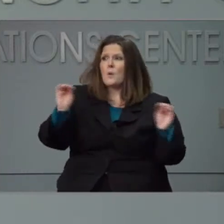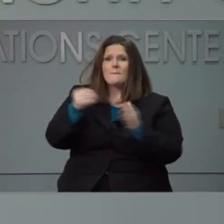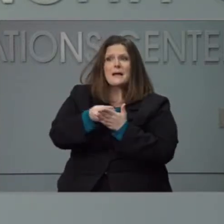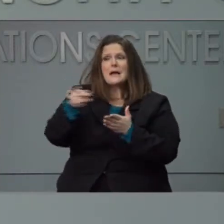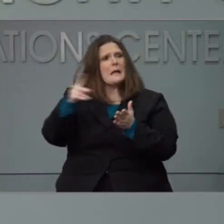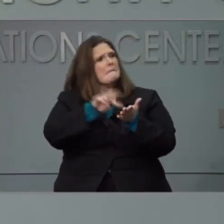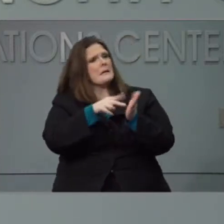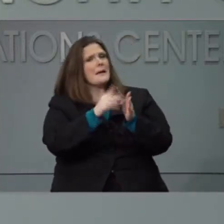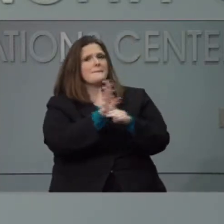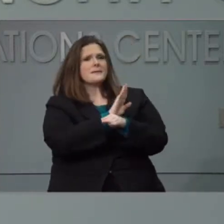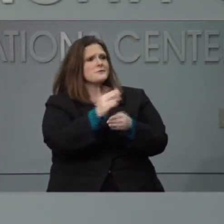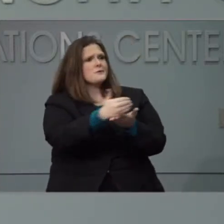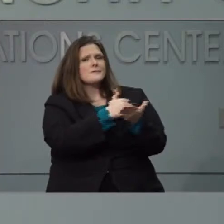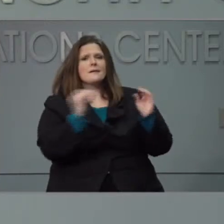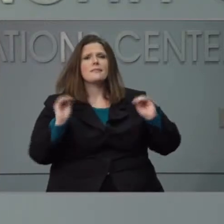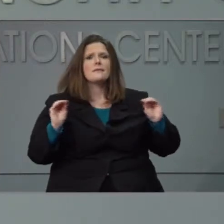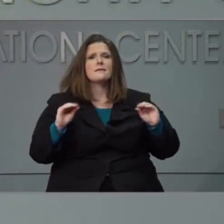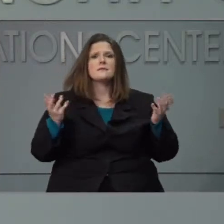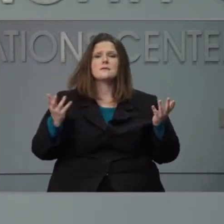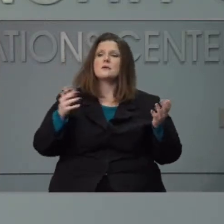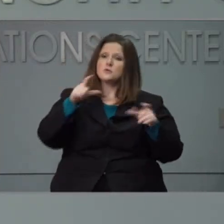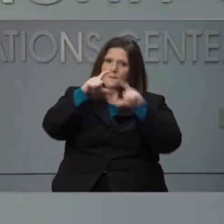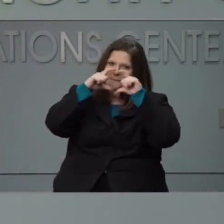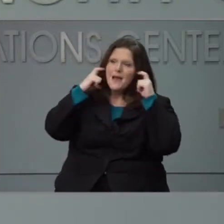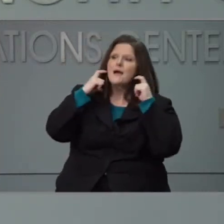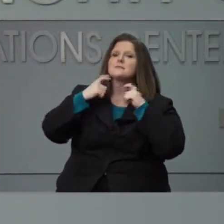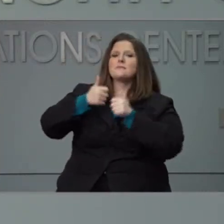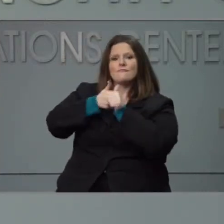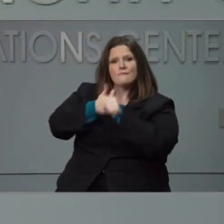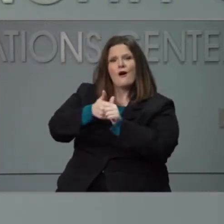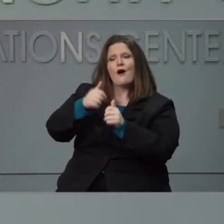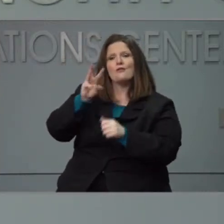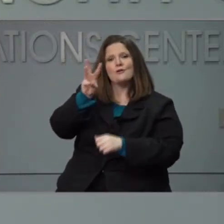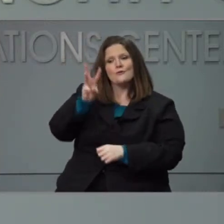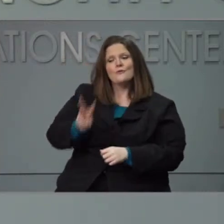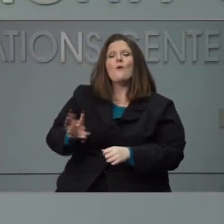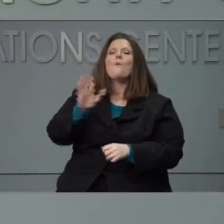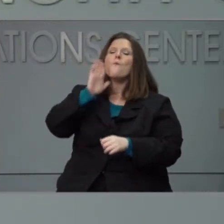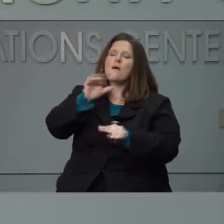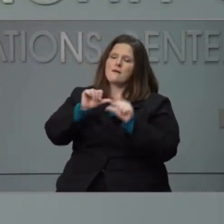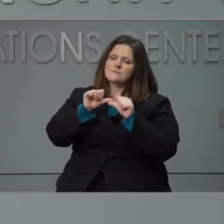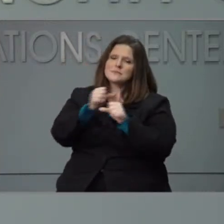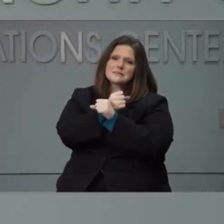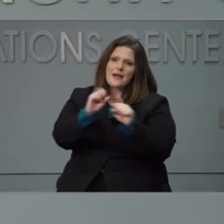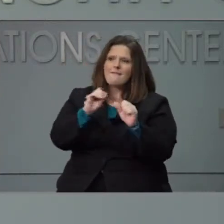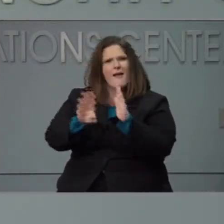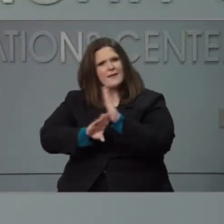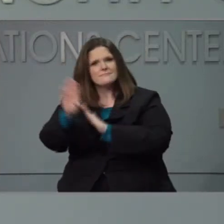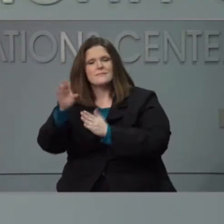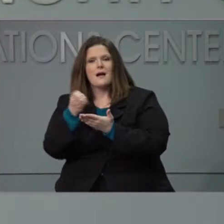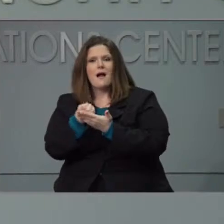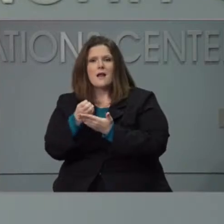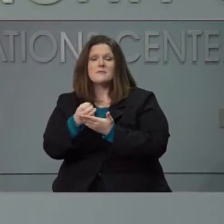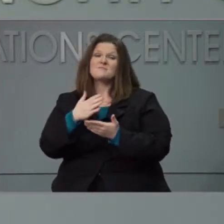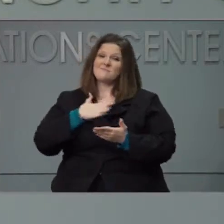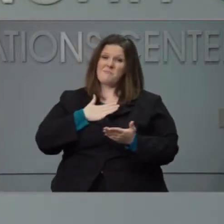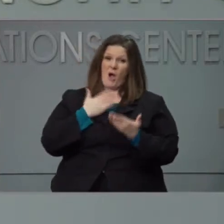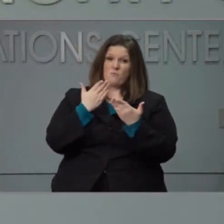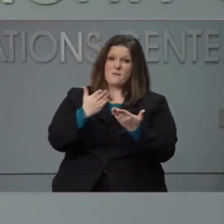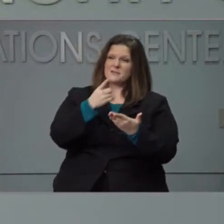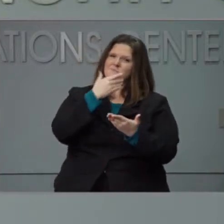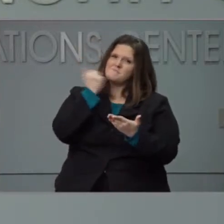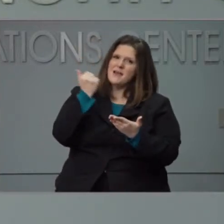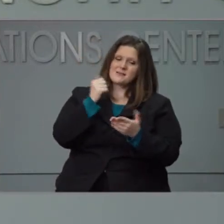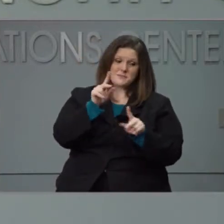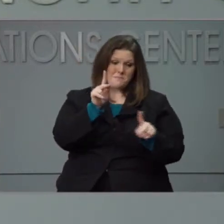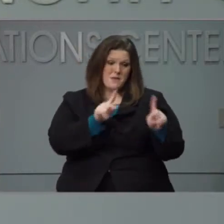will keep everybody safer. So I'd recommend telling the management and just continue